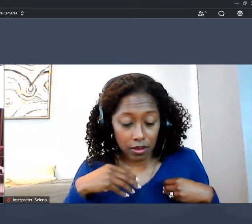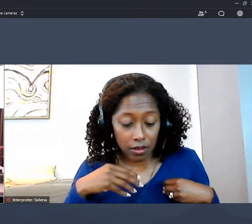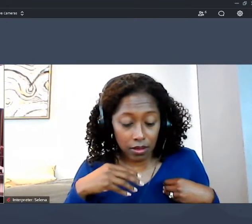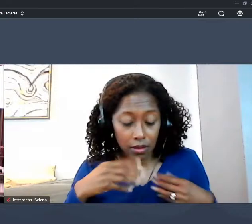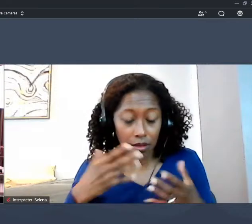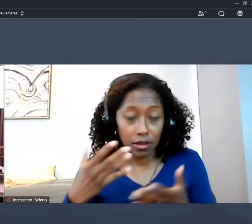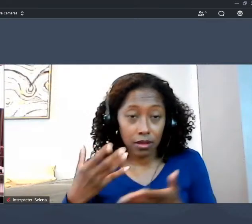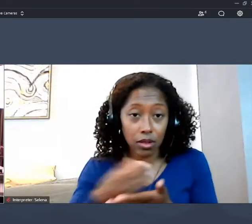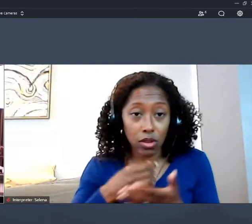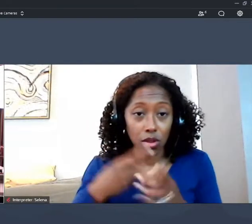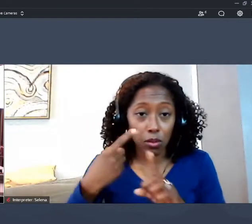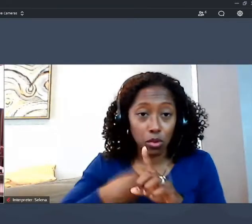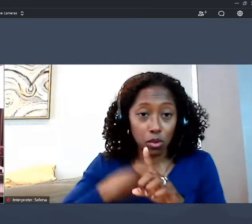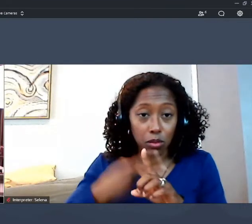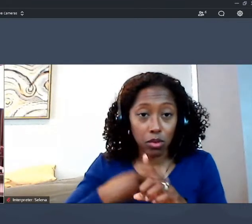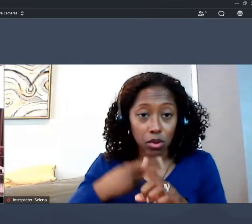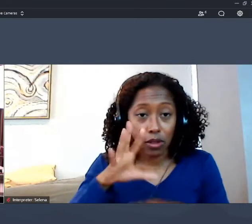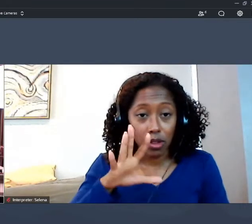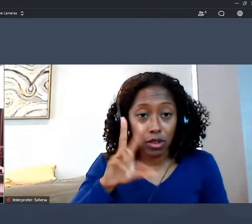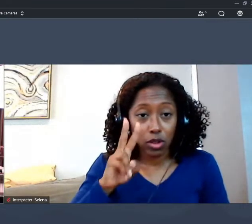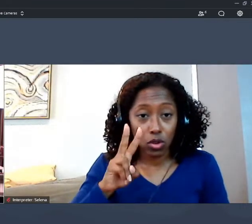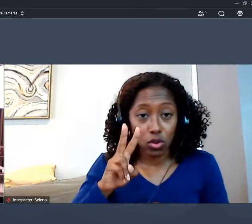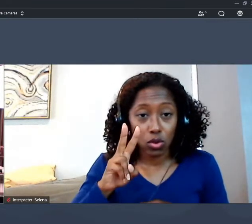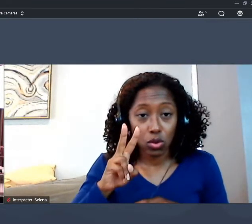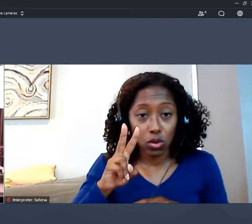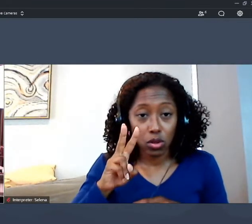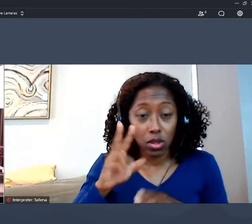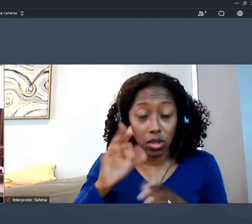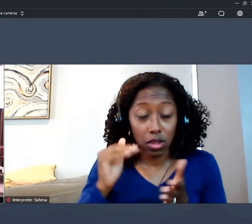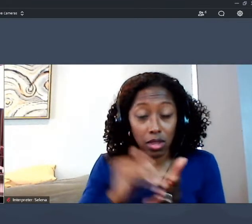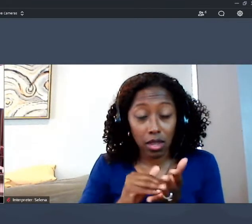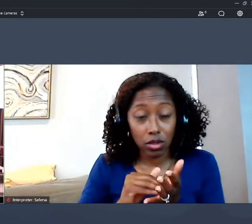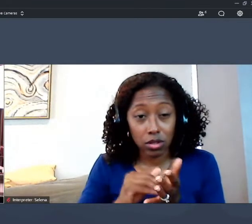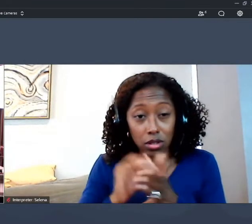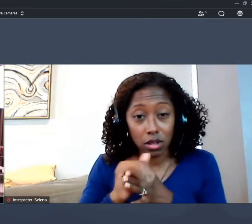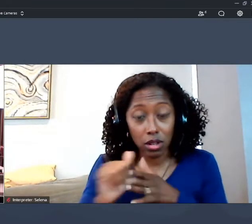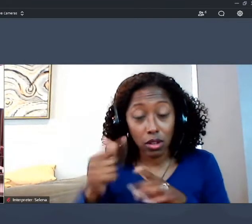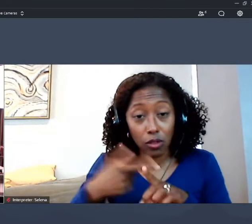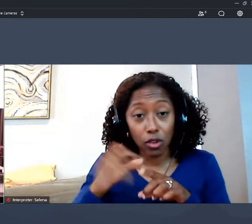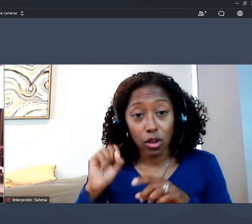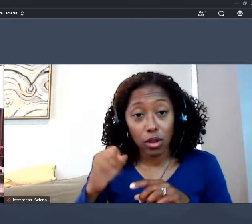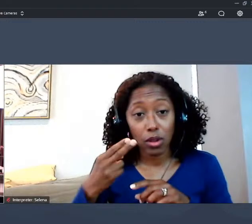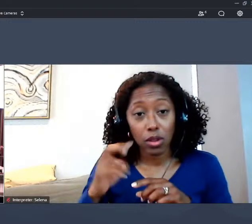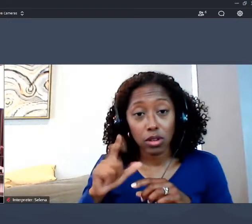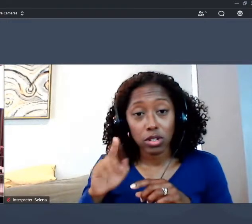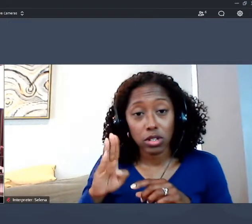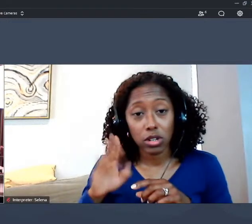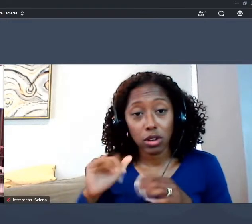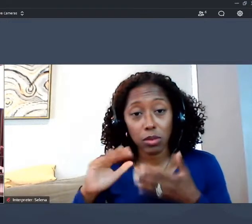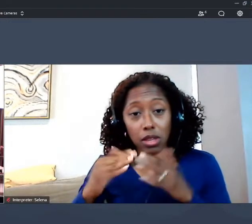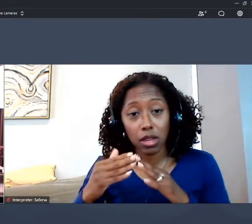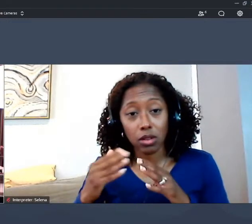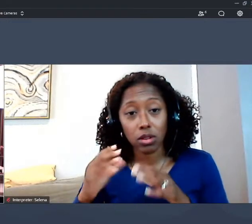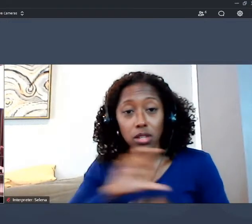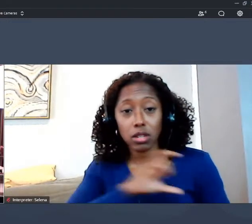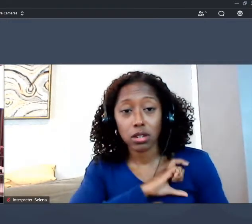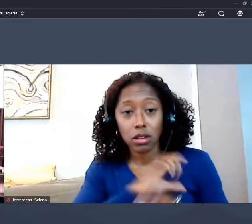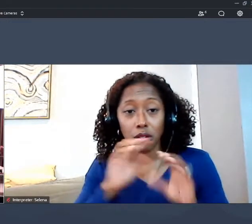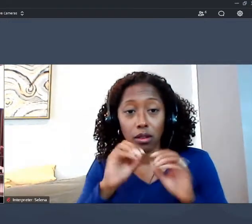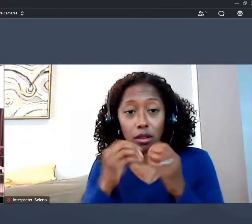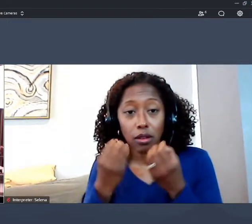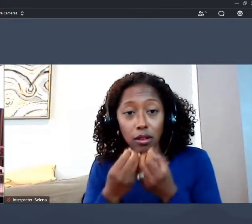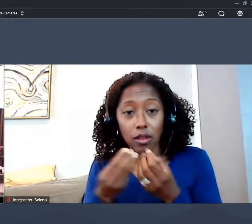funds in the amount of $52,000 from the Shelby County Sheriff's Office to finance the city's work